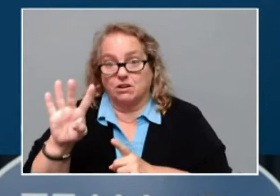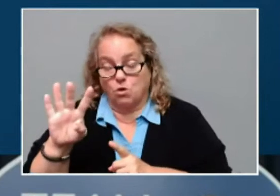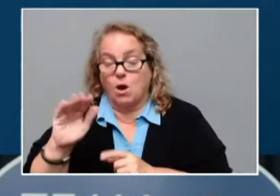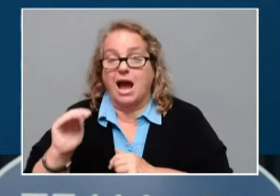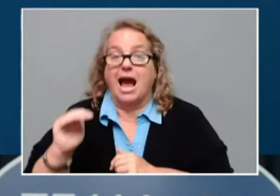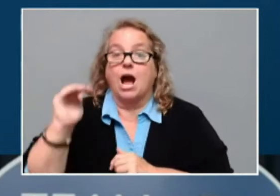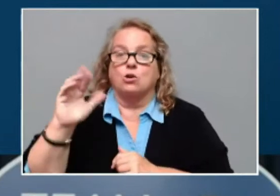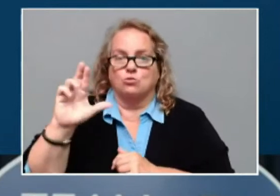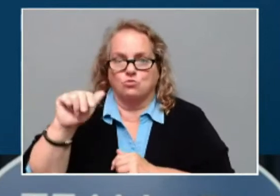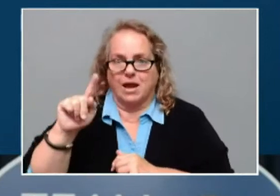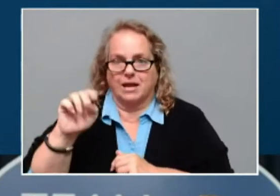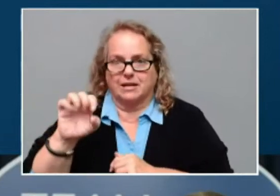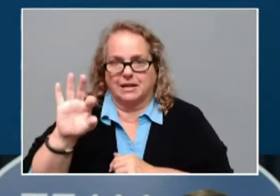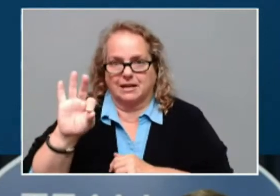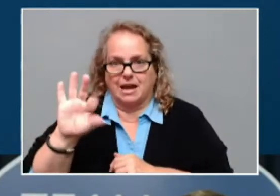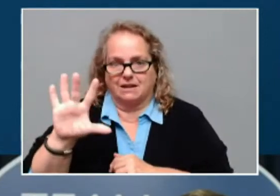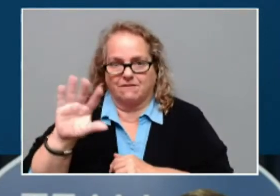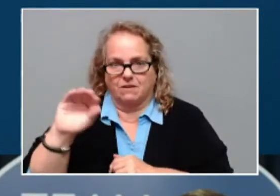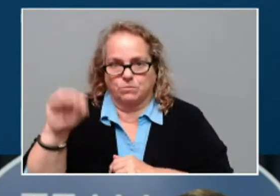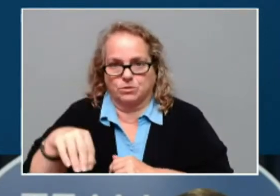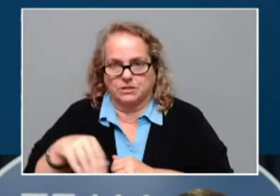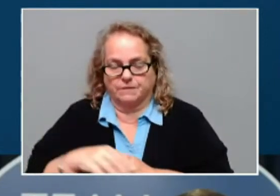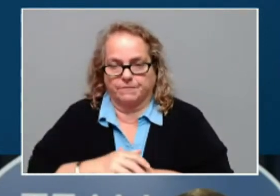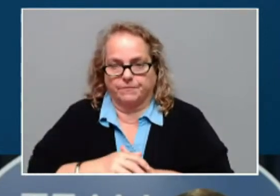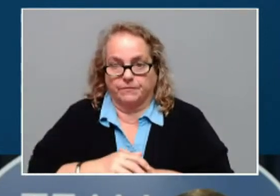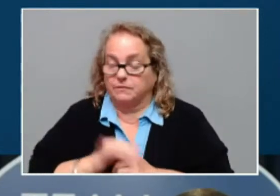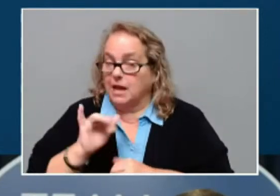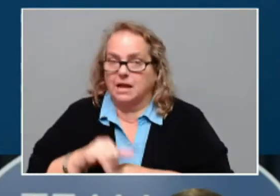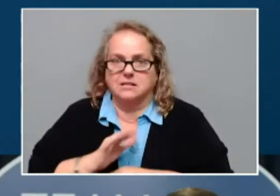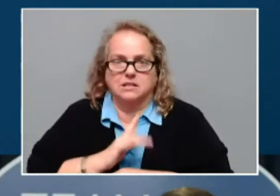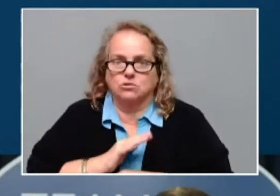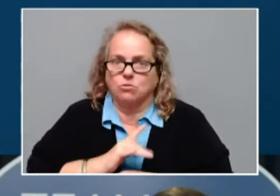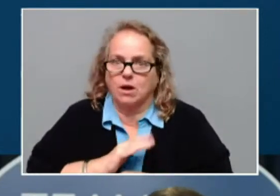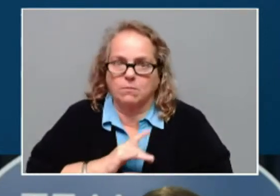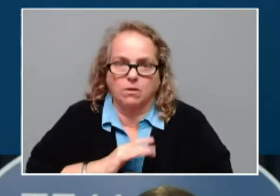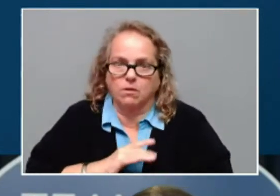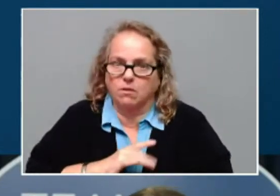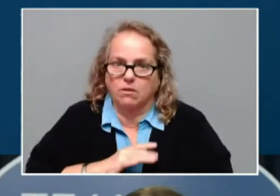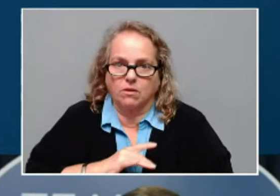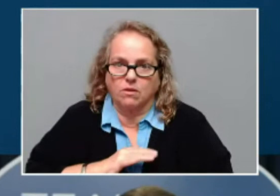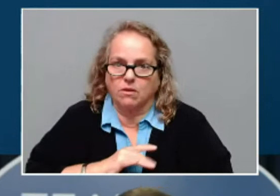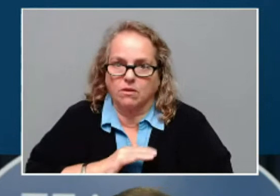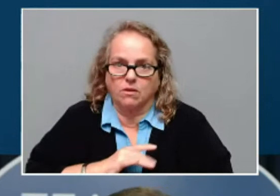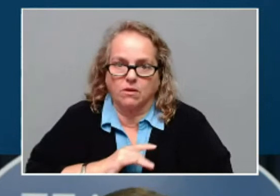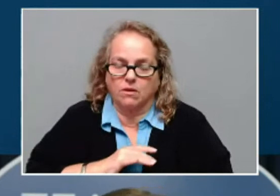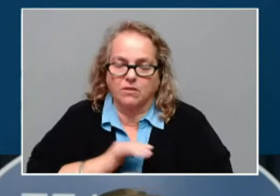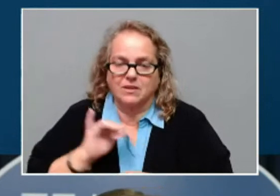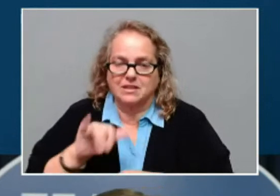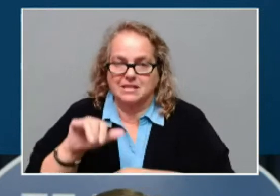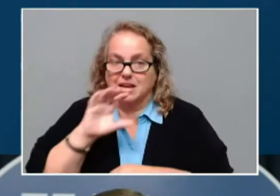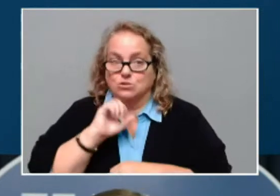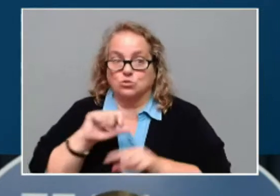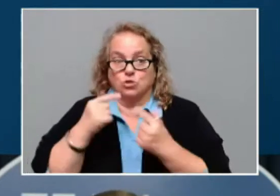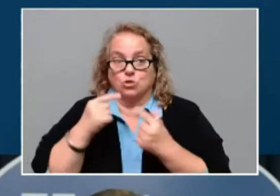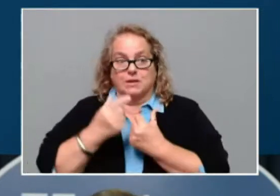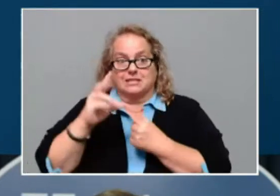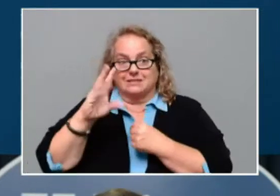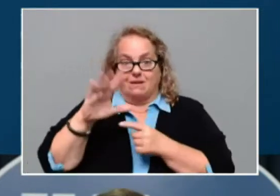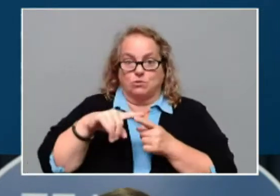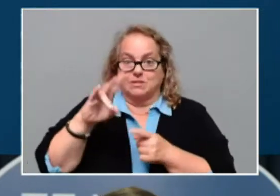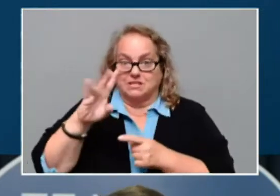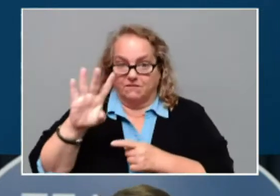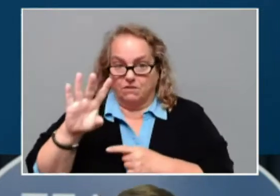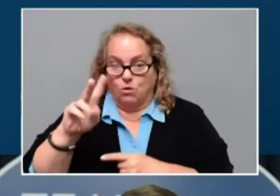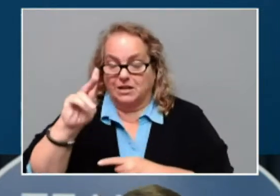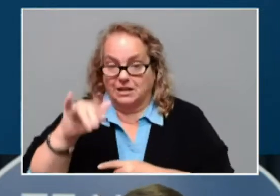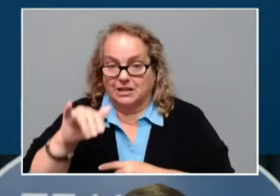95%. That's incredible. So this age group, 65 to 74 in Kentucky, has done an excellent